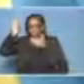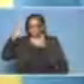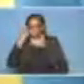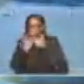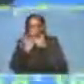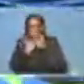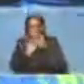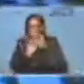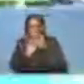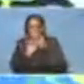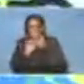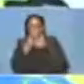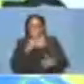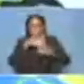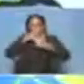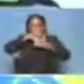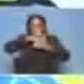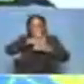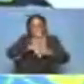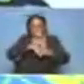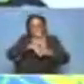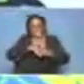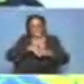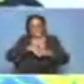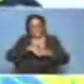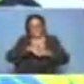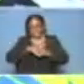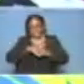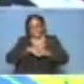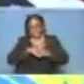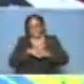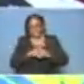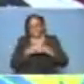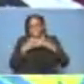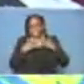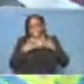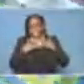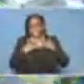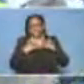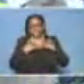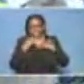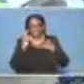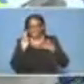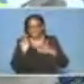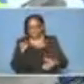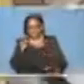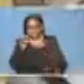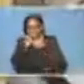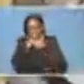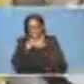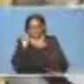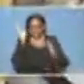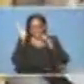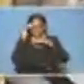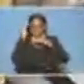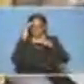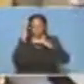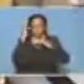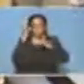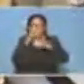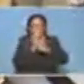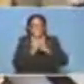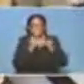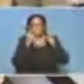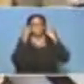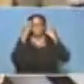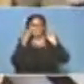black. Inside the Montgomery Street two-story building, a number of offerings have been sourced in hopes of getting as many